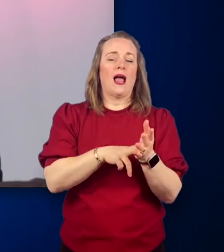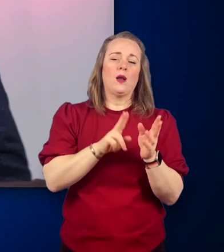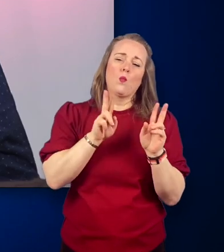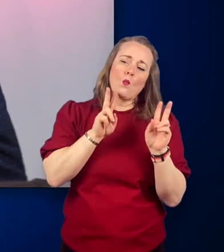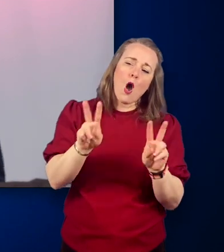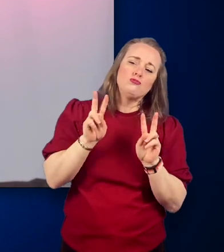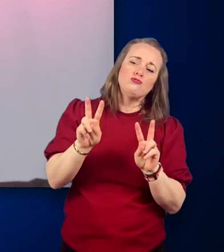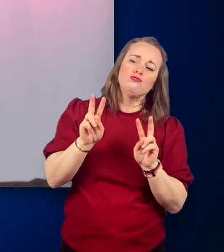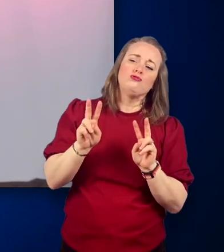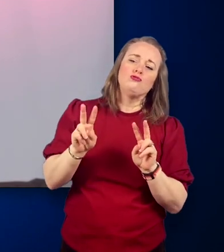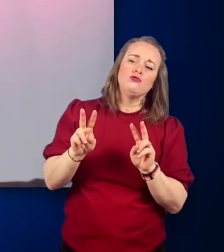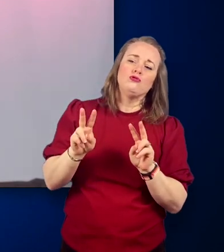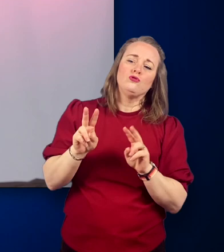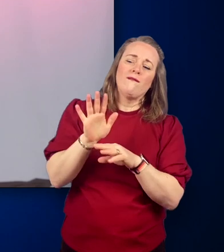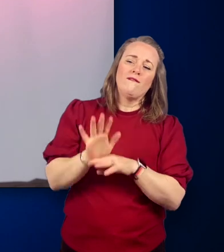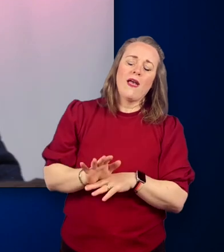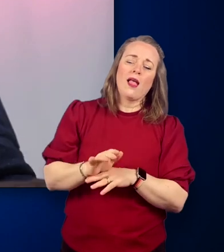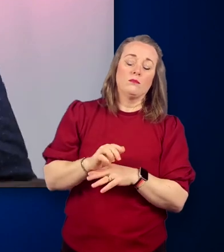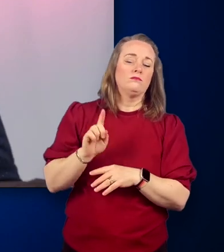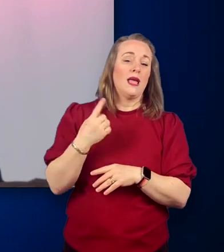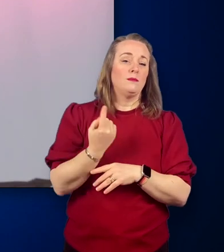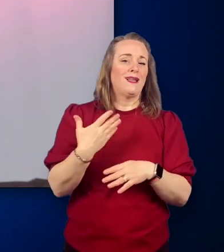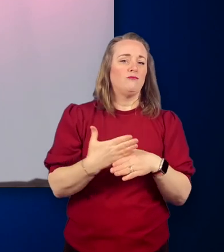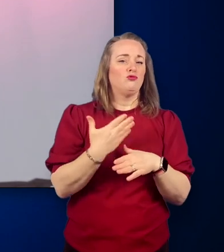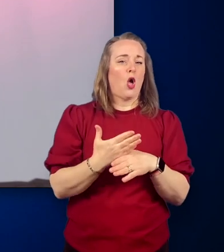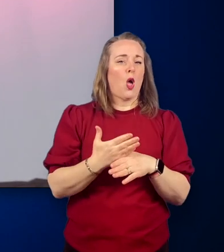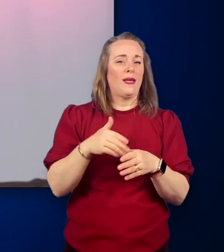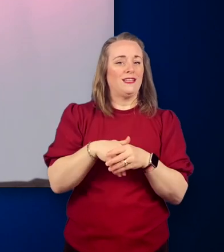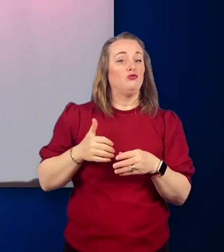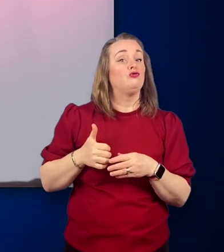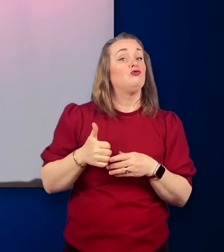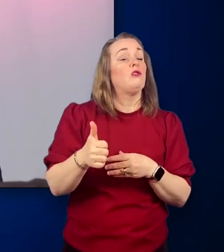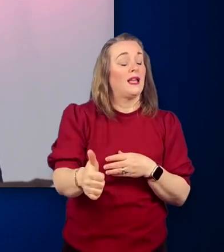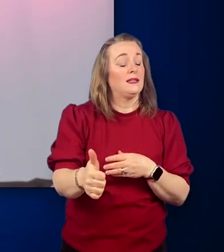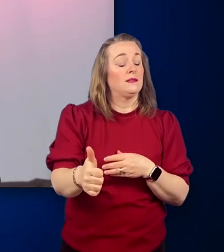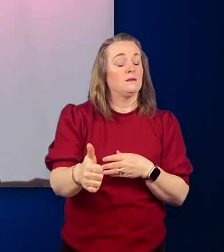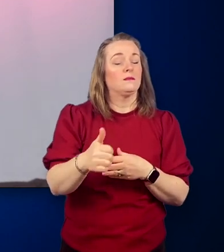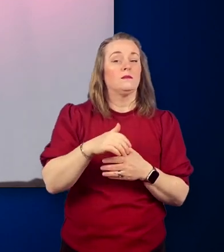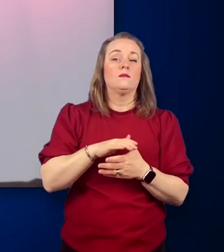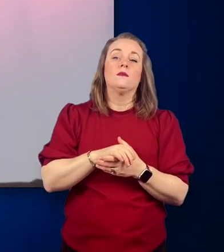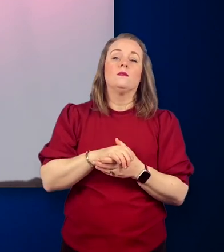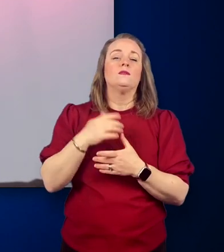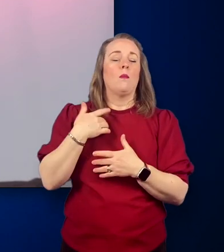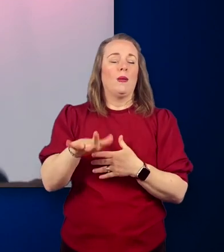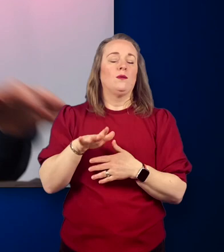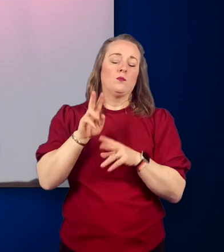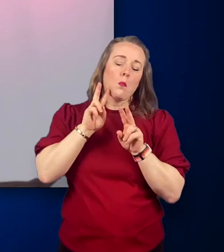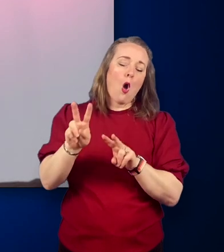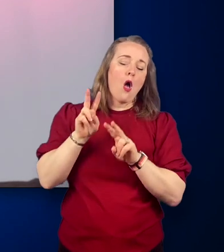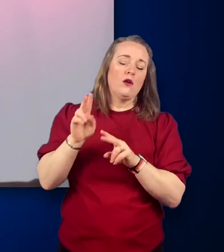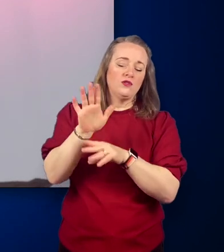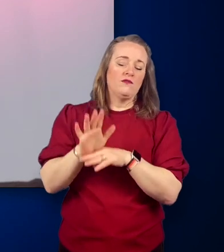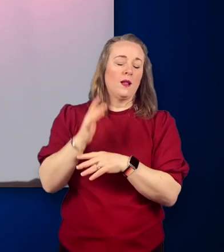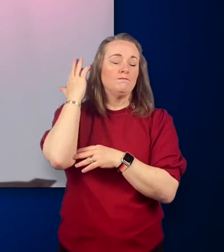train. And as he was working on the train on this particular occasion, with the film still in his mind, he looked